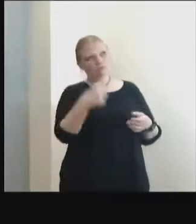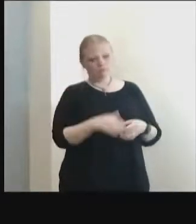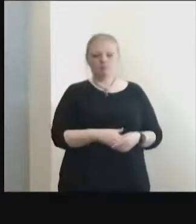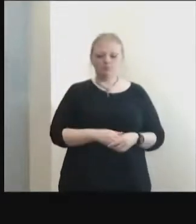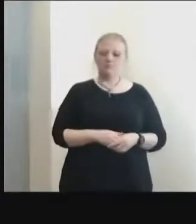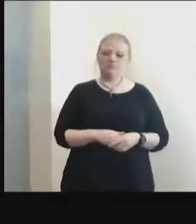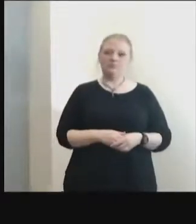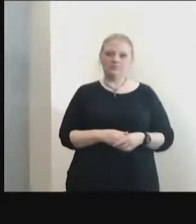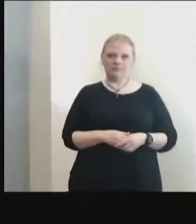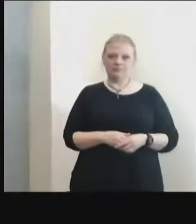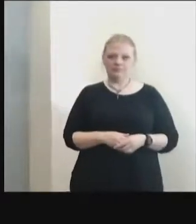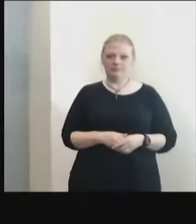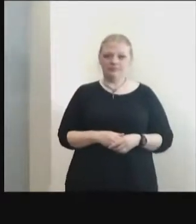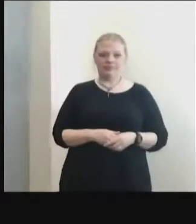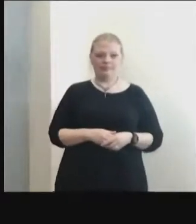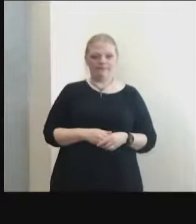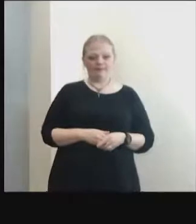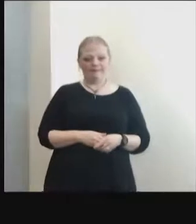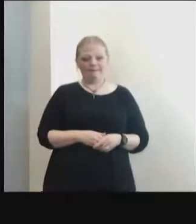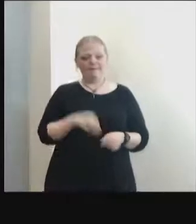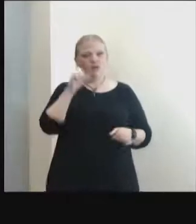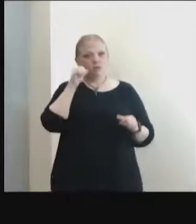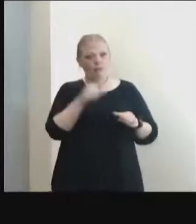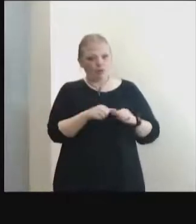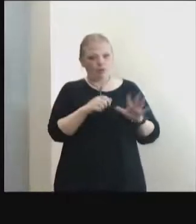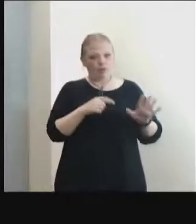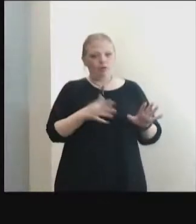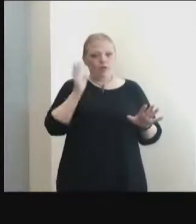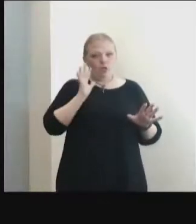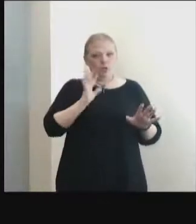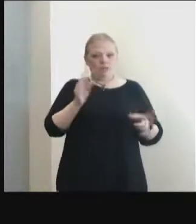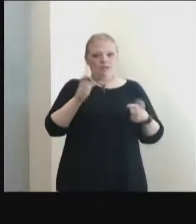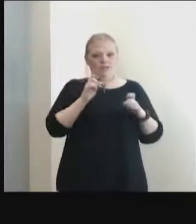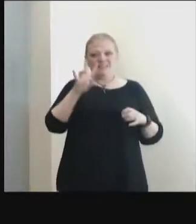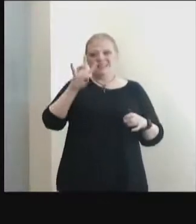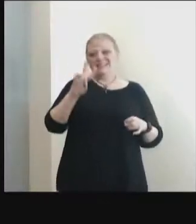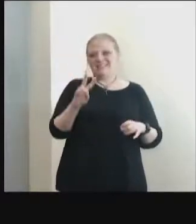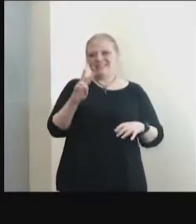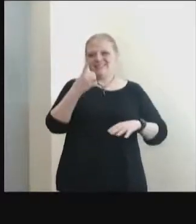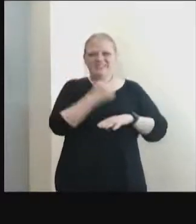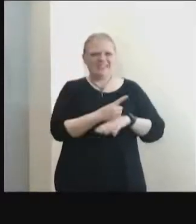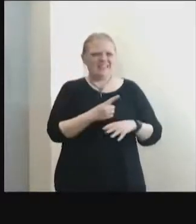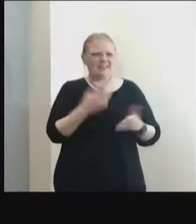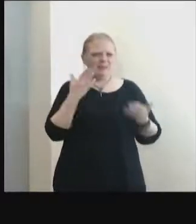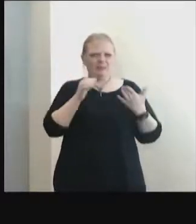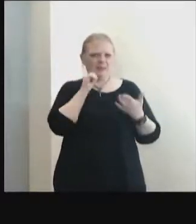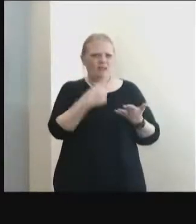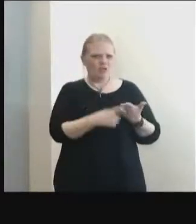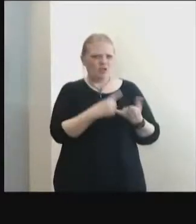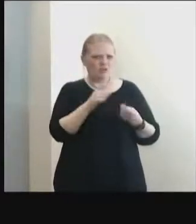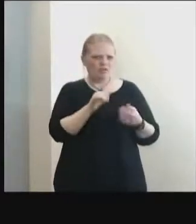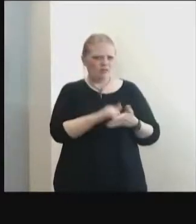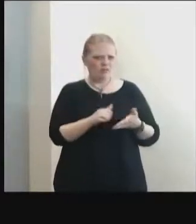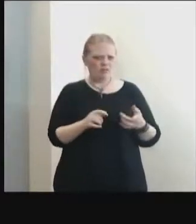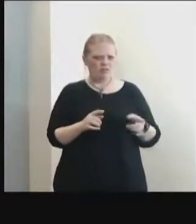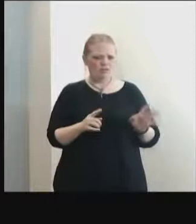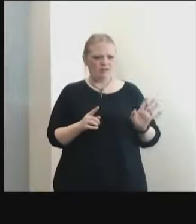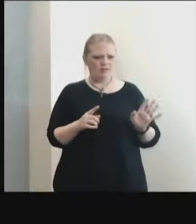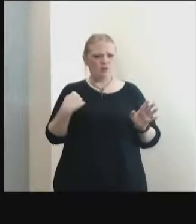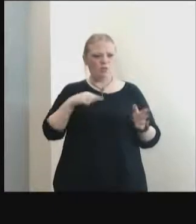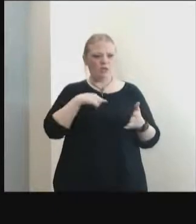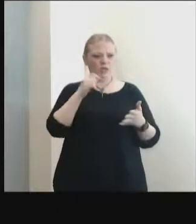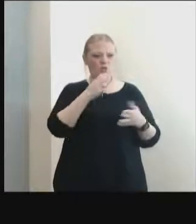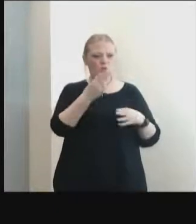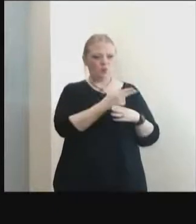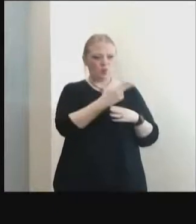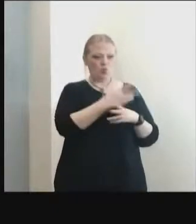yes. We remember, you used to give us the 7-day, I don't think we talked about this, we had to use it in